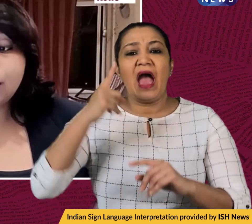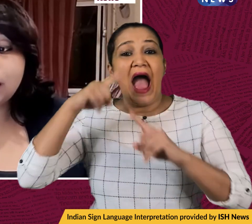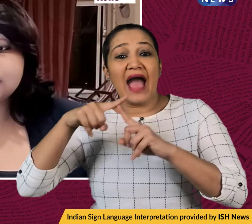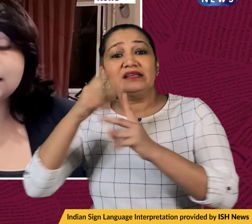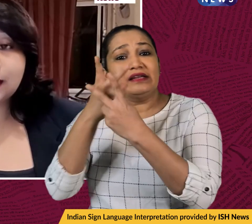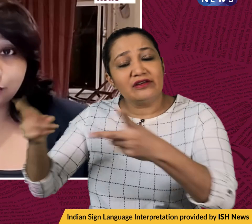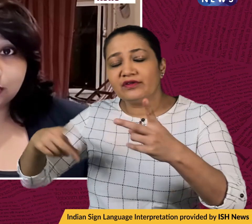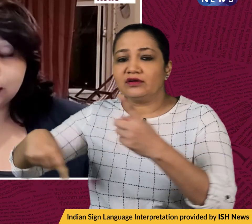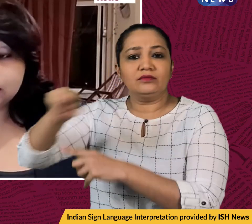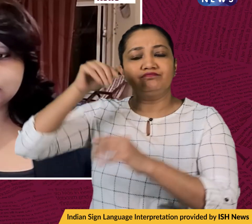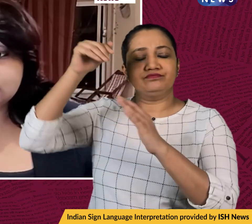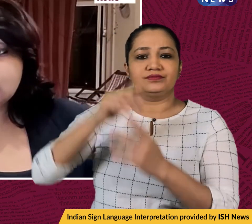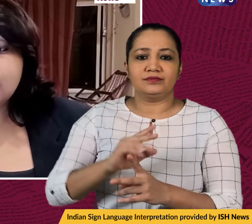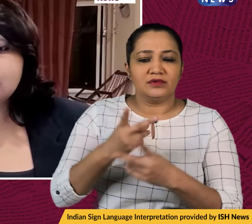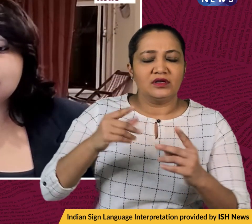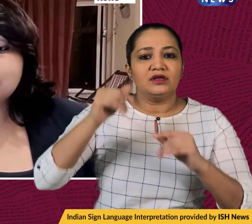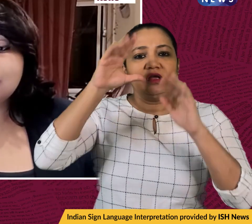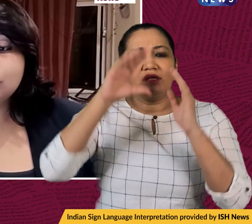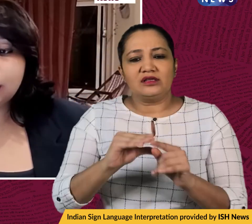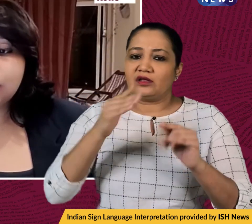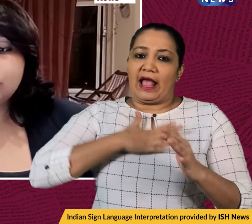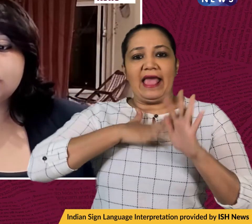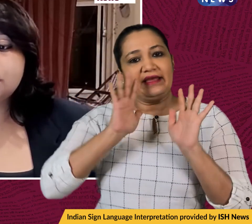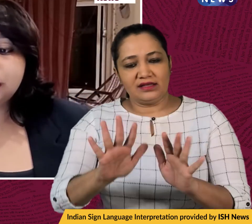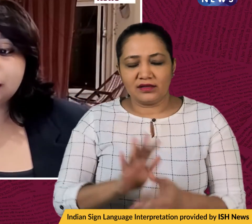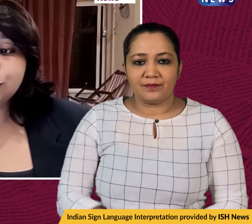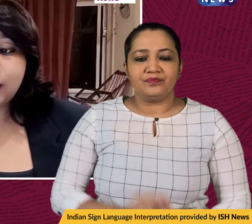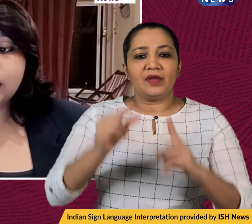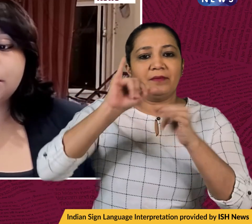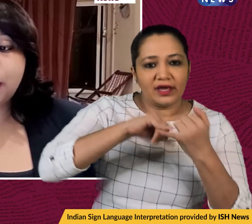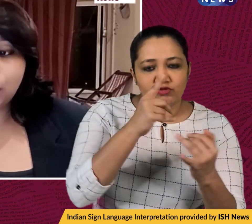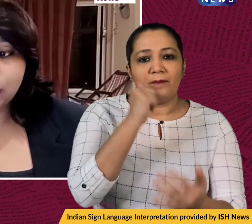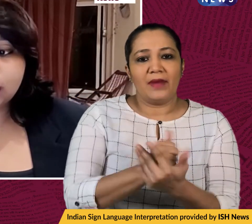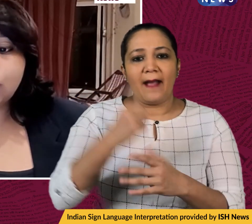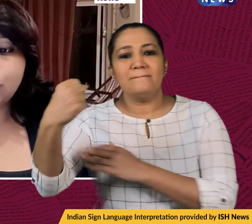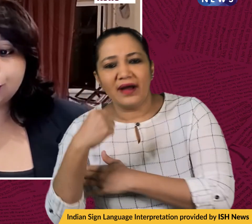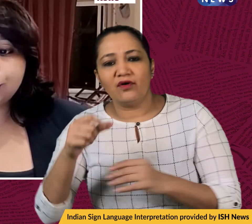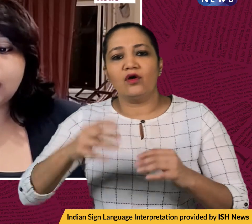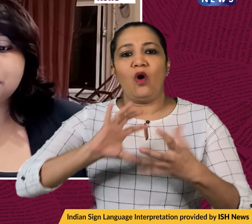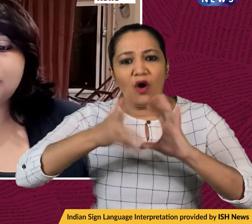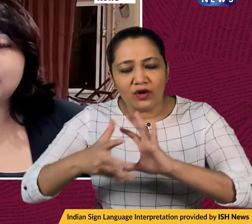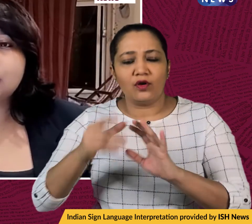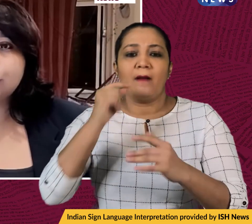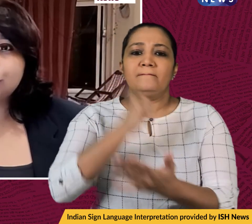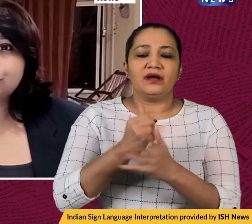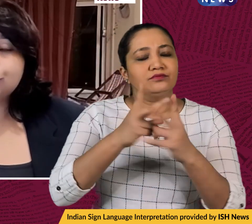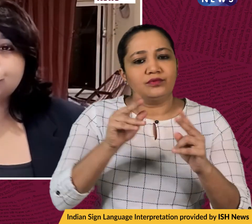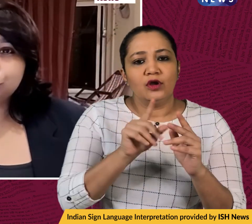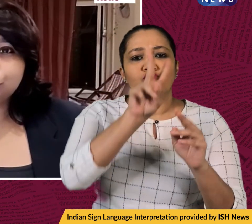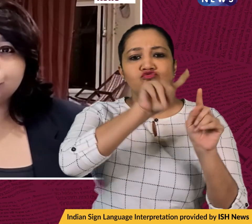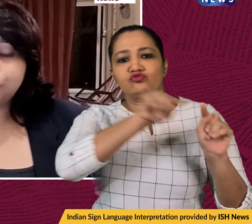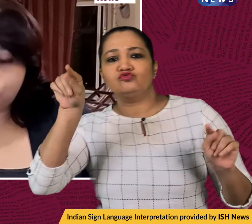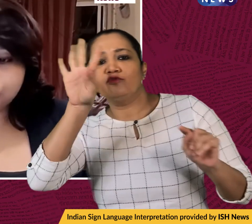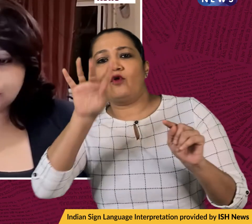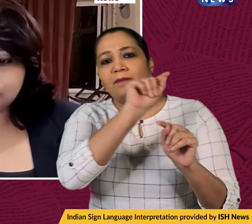IT, all other sectoral indices ended in the green, with PSU Bank, Power, Auto and Bank rose